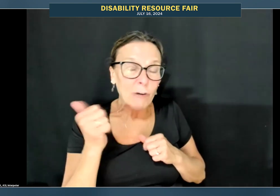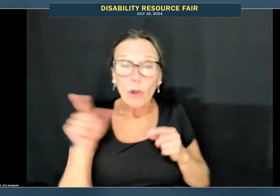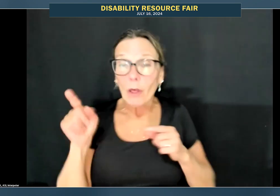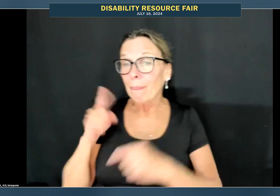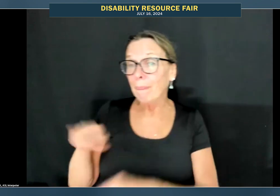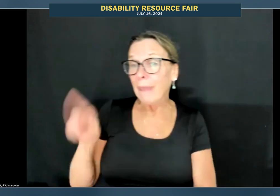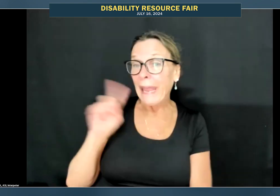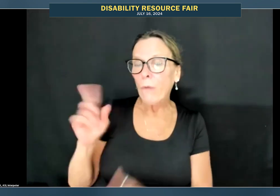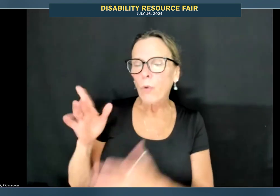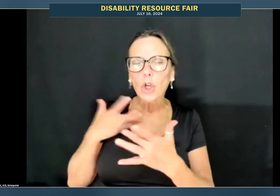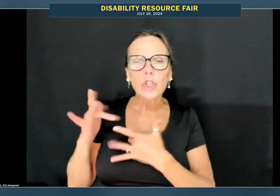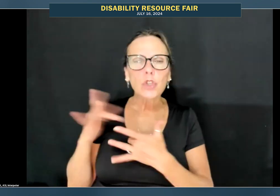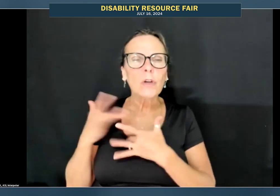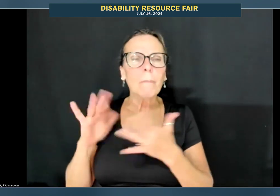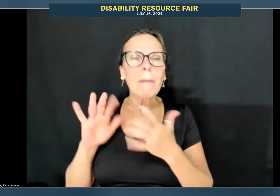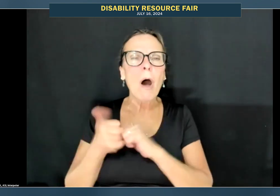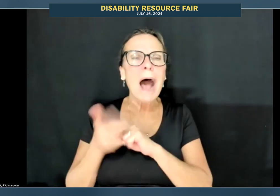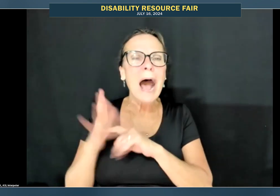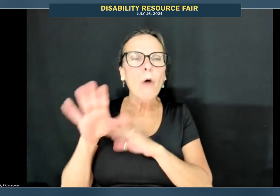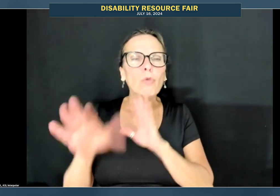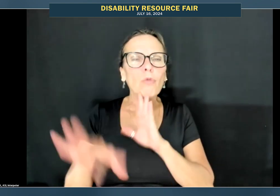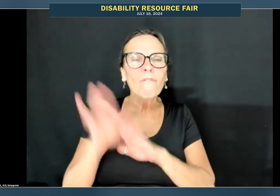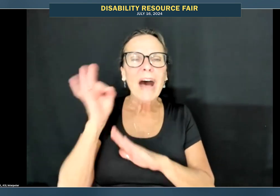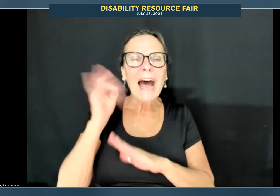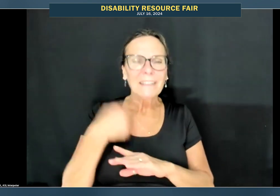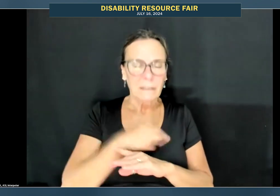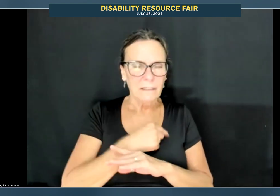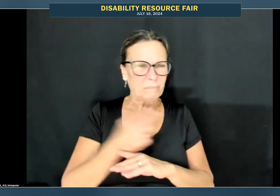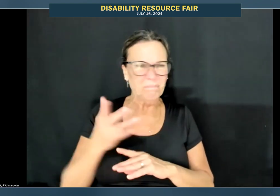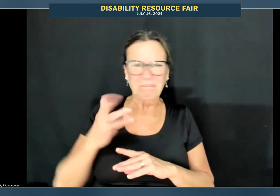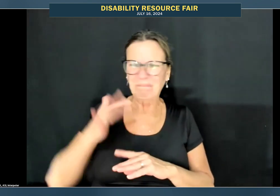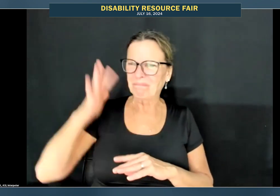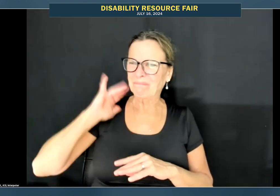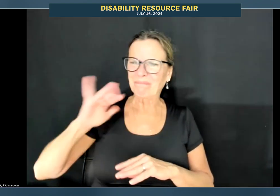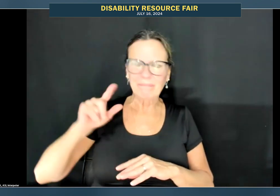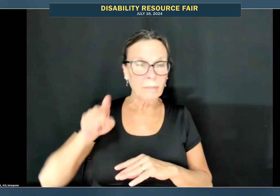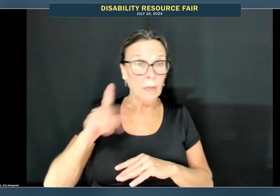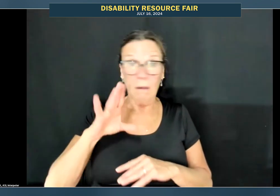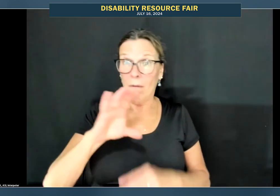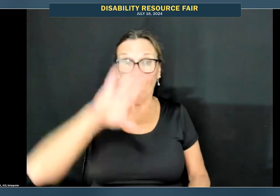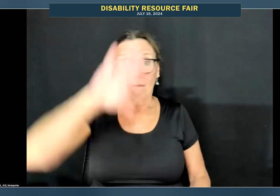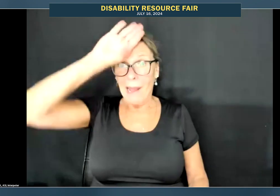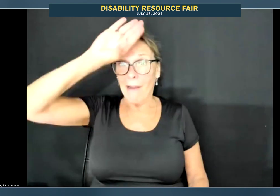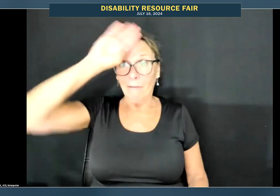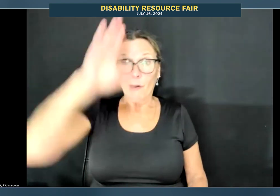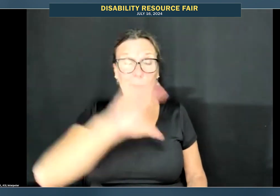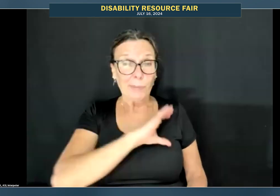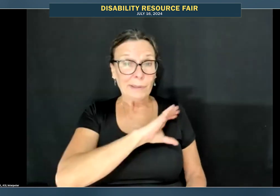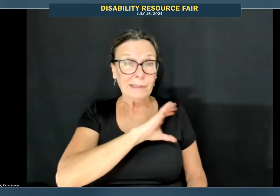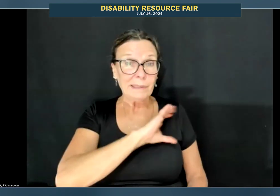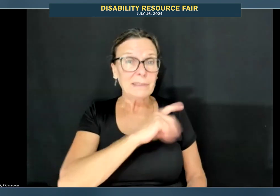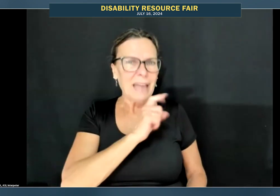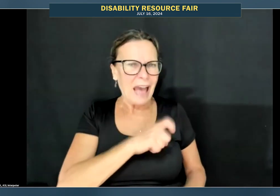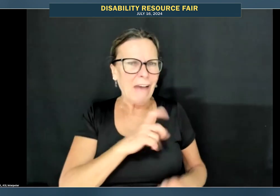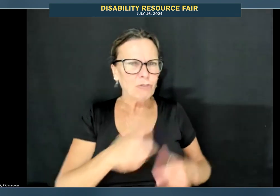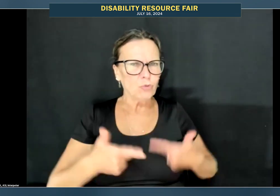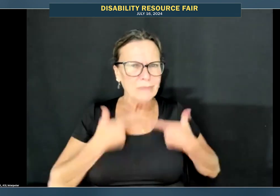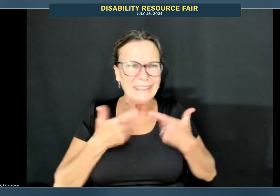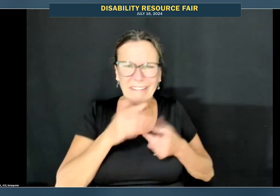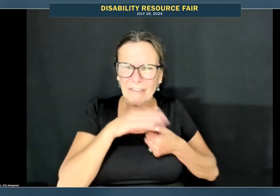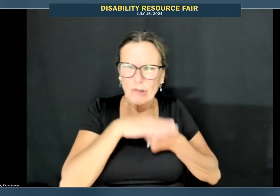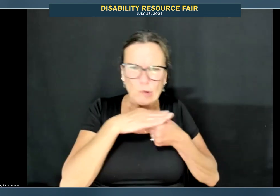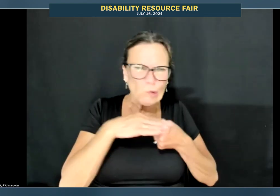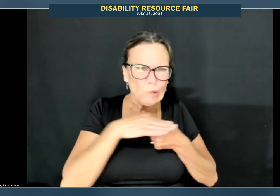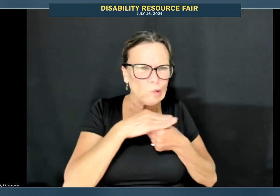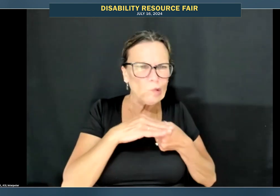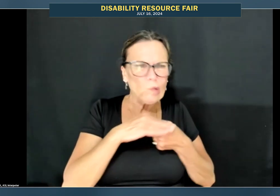going to find us. And, you know, years ago, a firefighter or police officer used to have to live usually in the jurisdiction or within a very close proximity